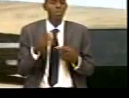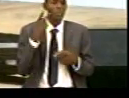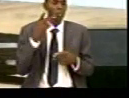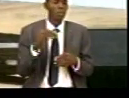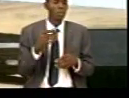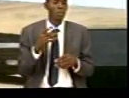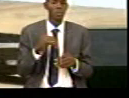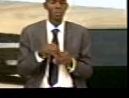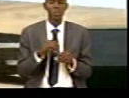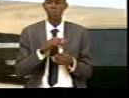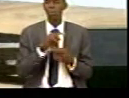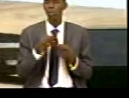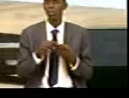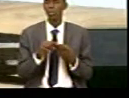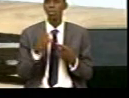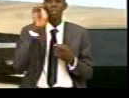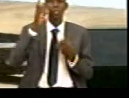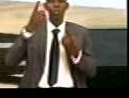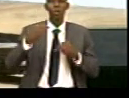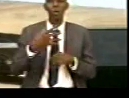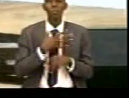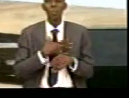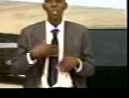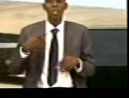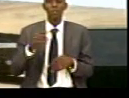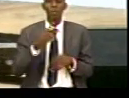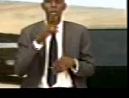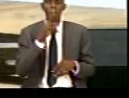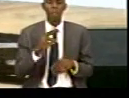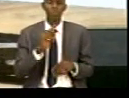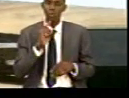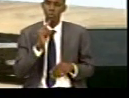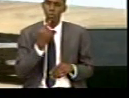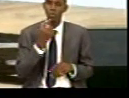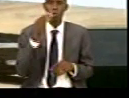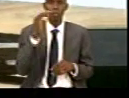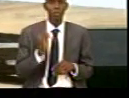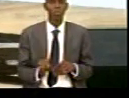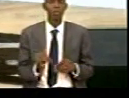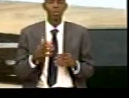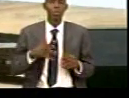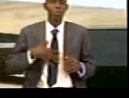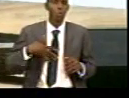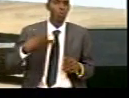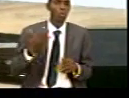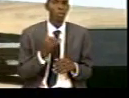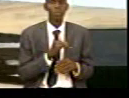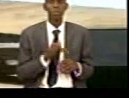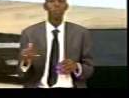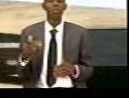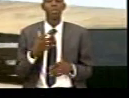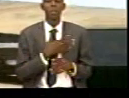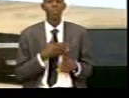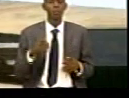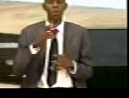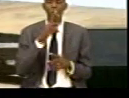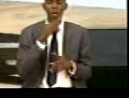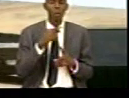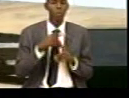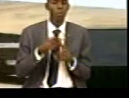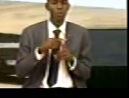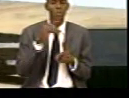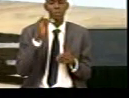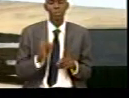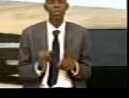me when he comes? And they're zealously, they're passionately, they're positively, they're